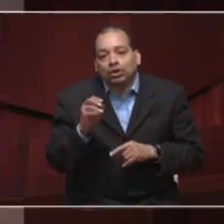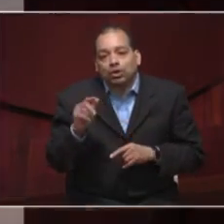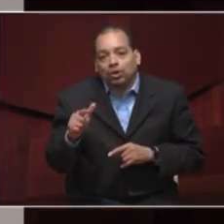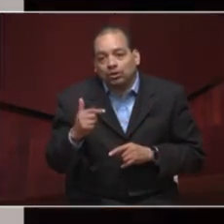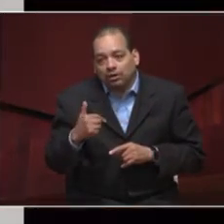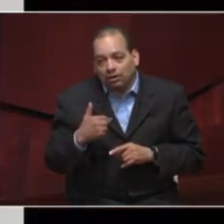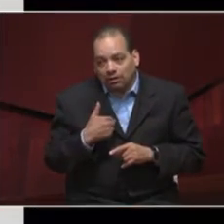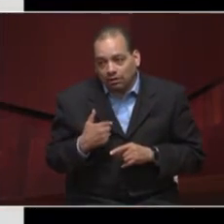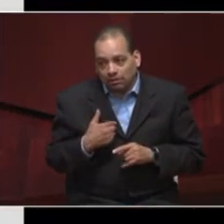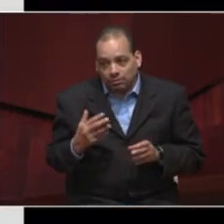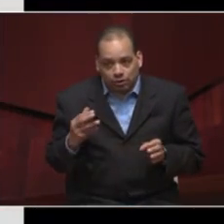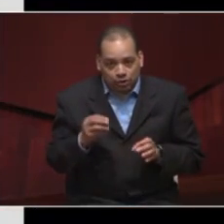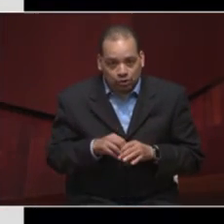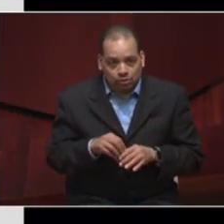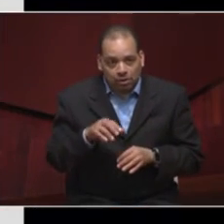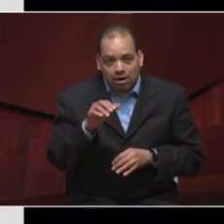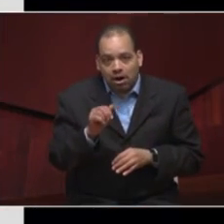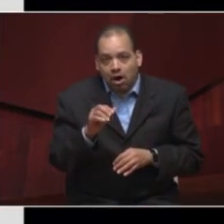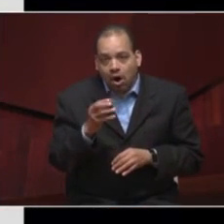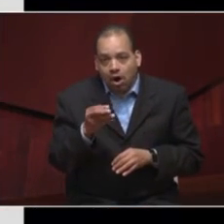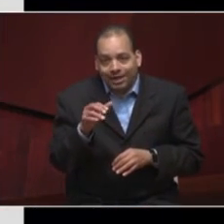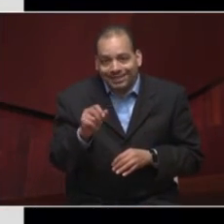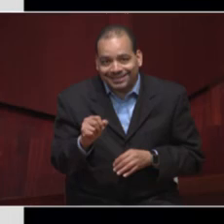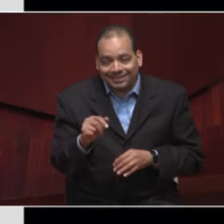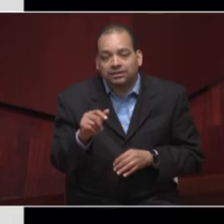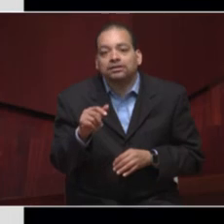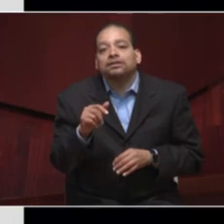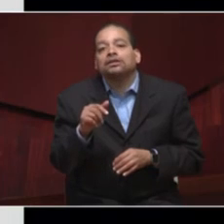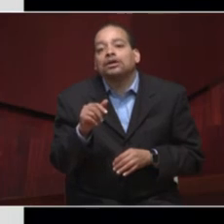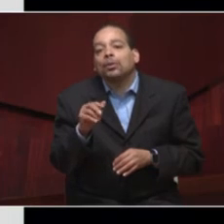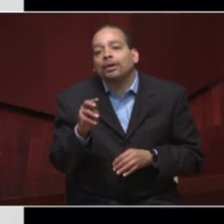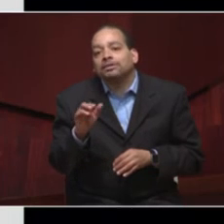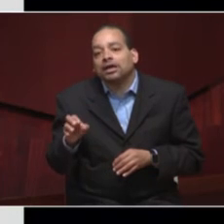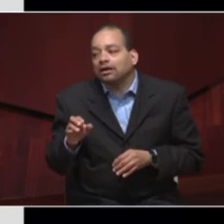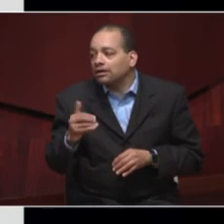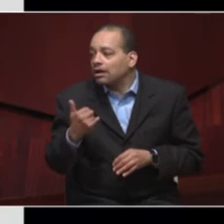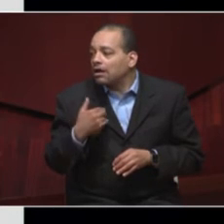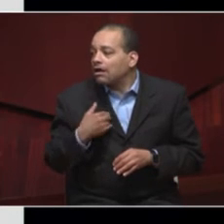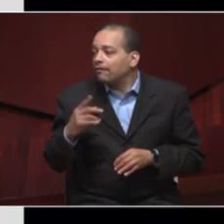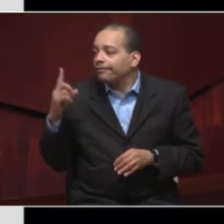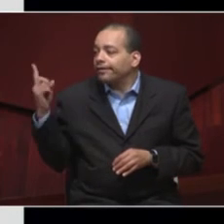onto our ARCIS website, which is found at